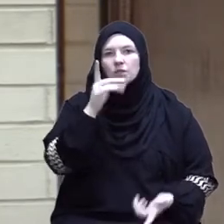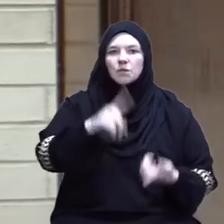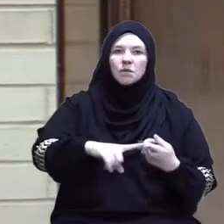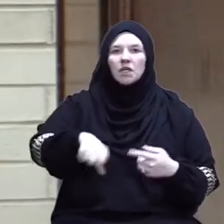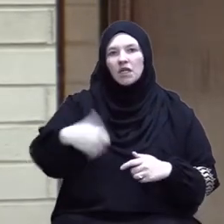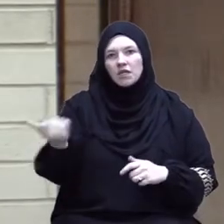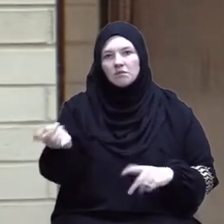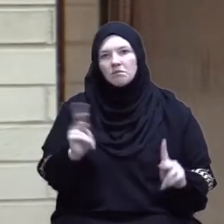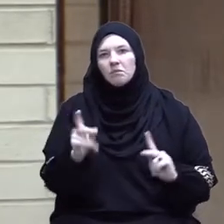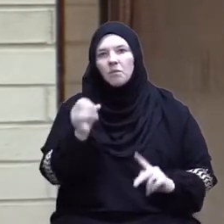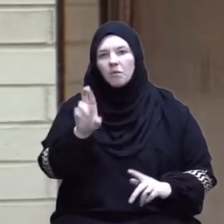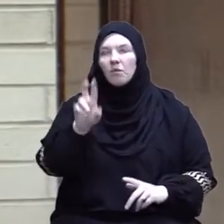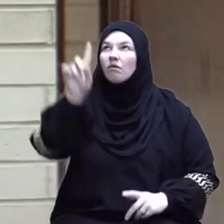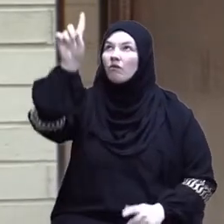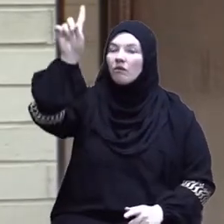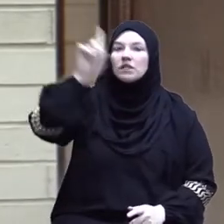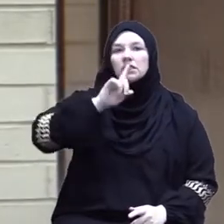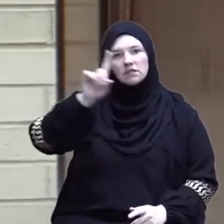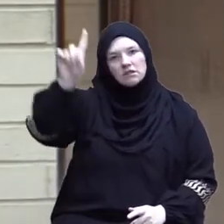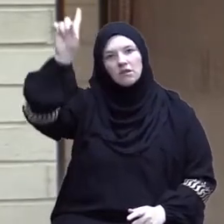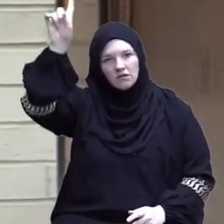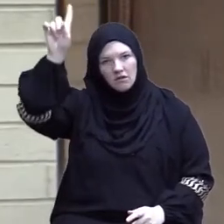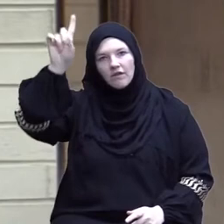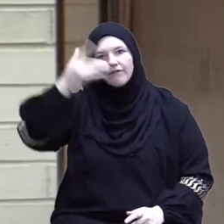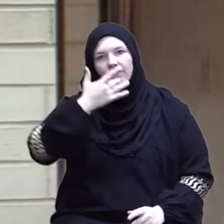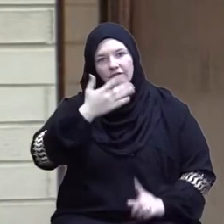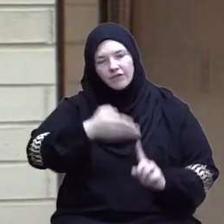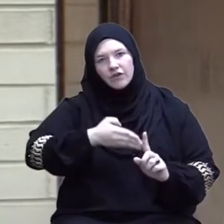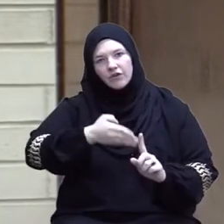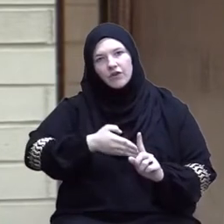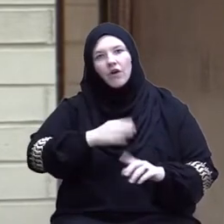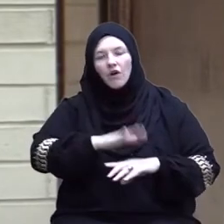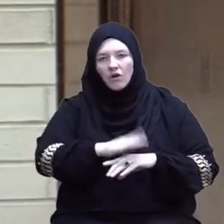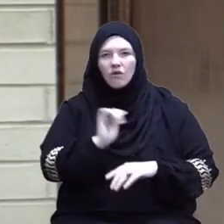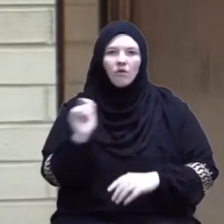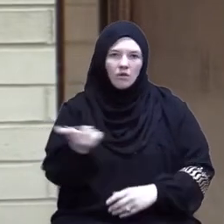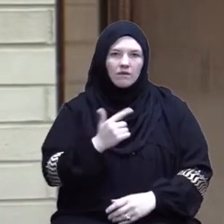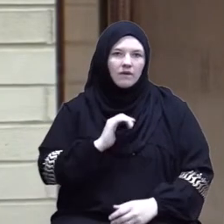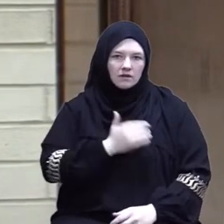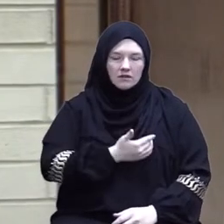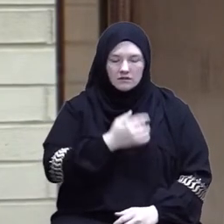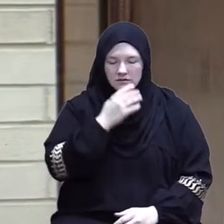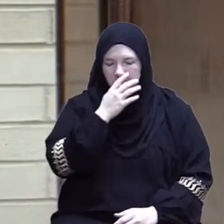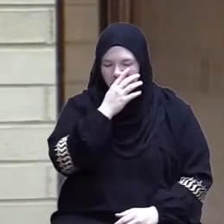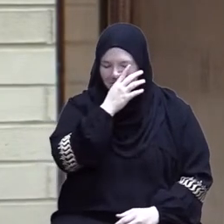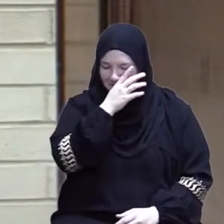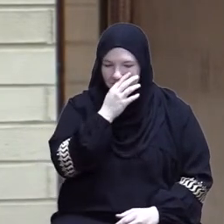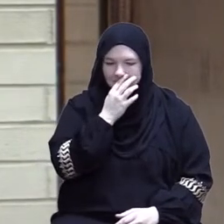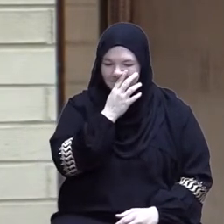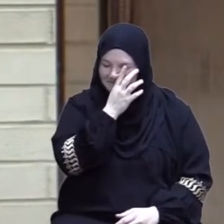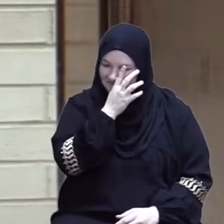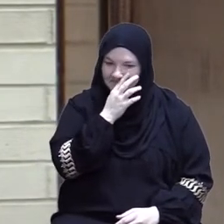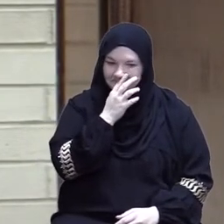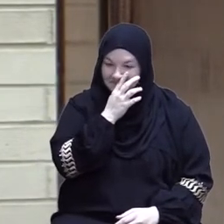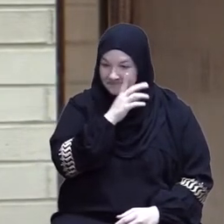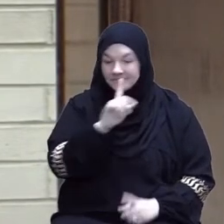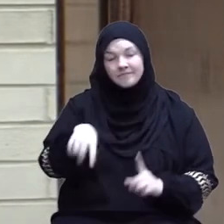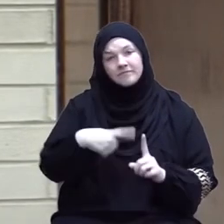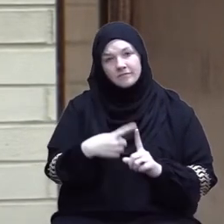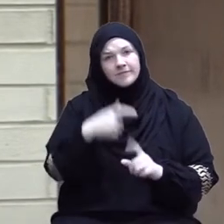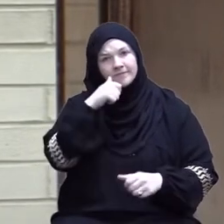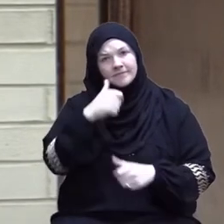others or Allah. It is Allah's favor upon all of us. So when a sister comes to the